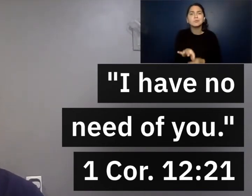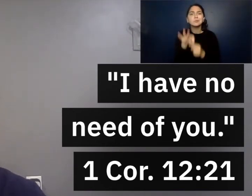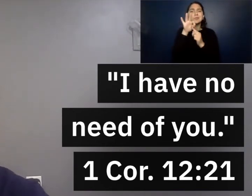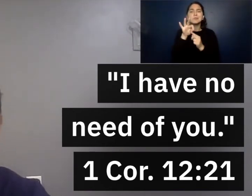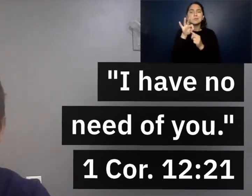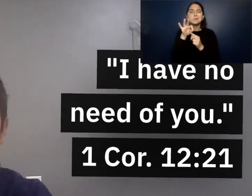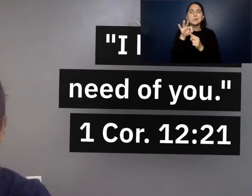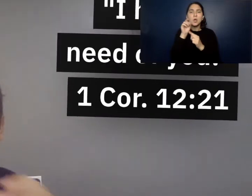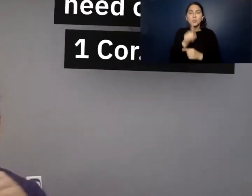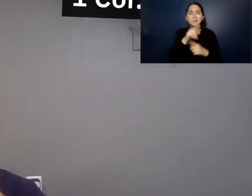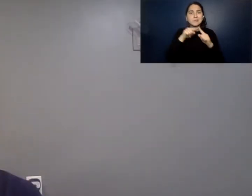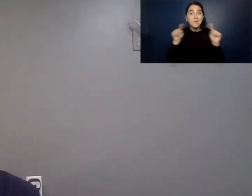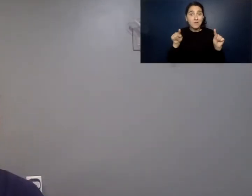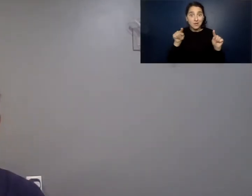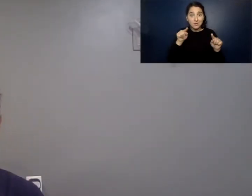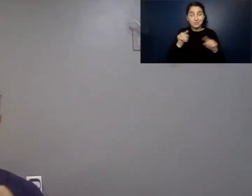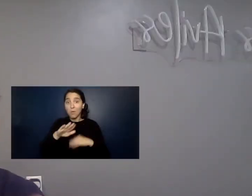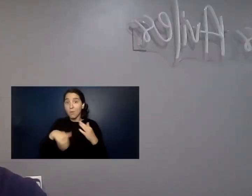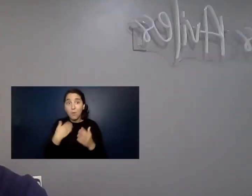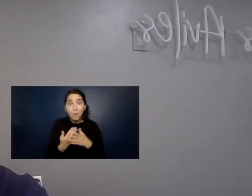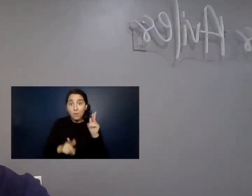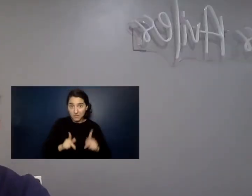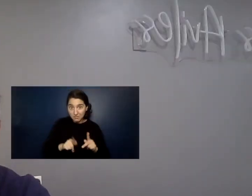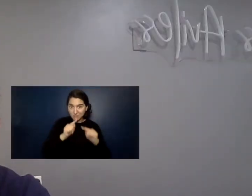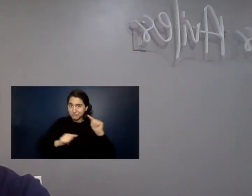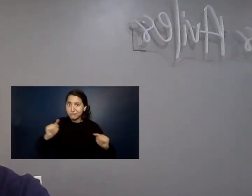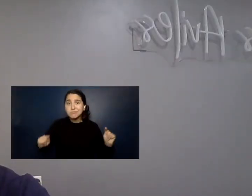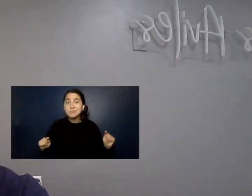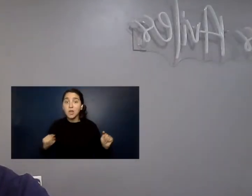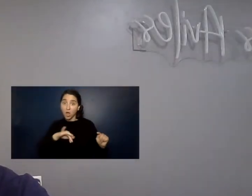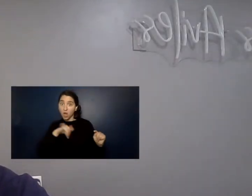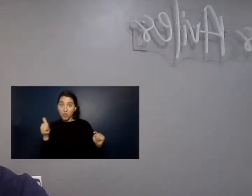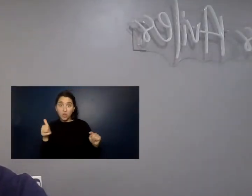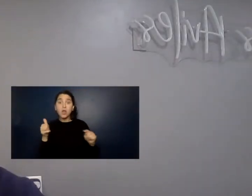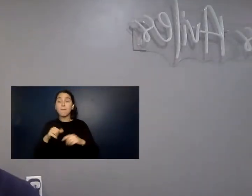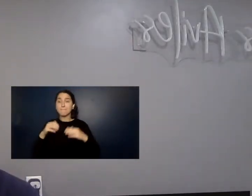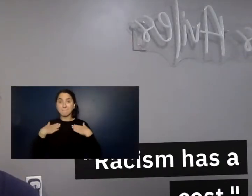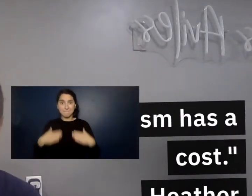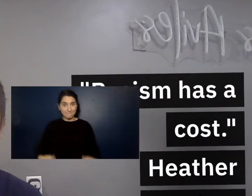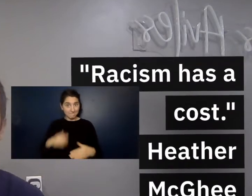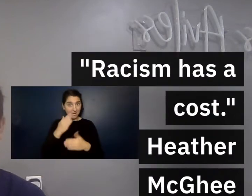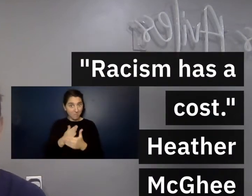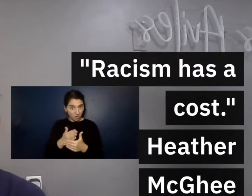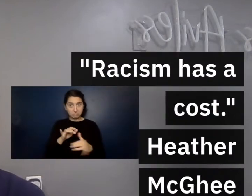belong, you will hurt yourself and the body.